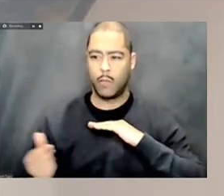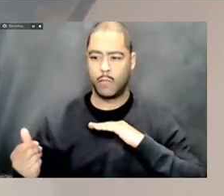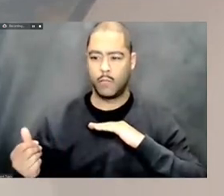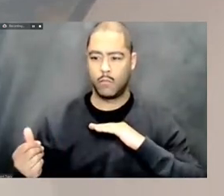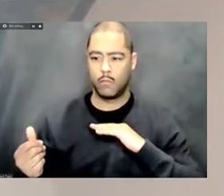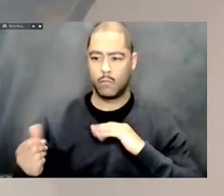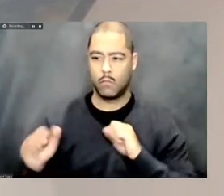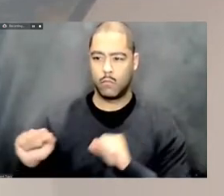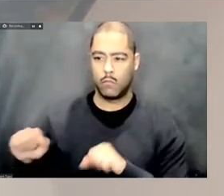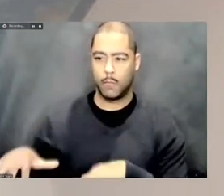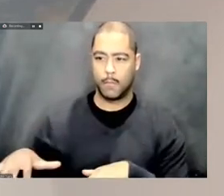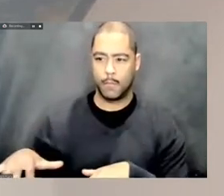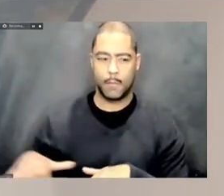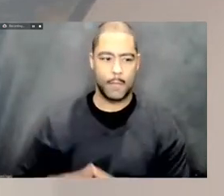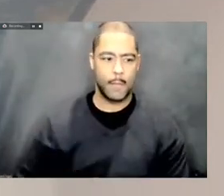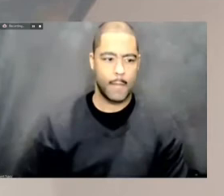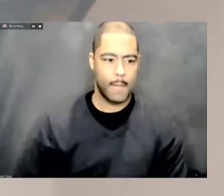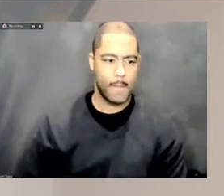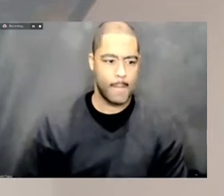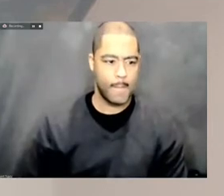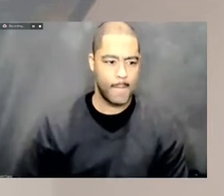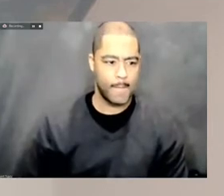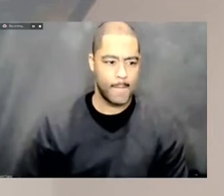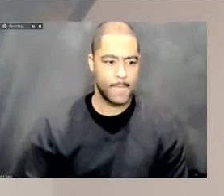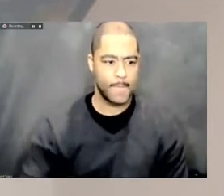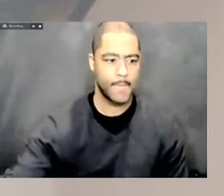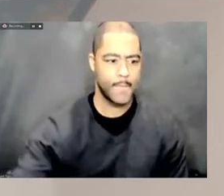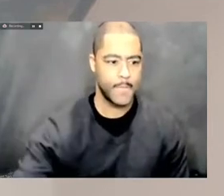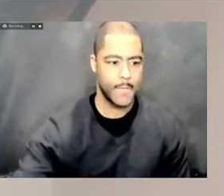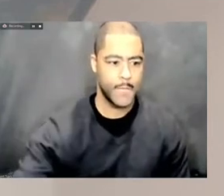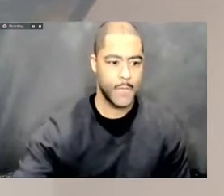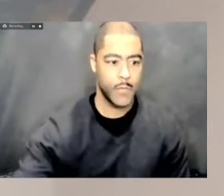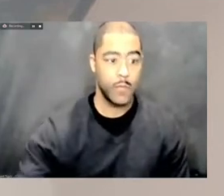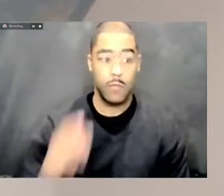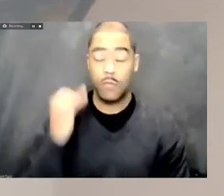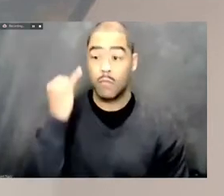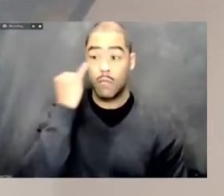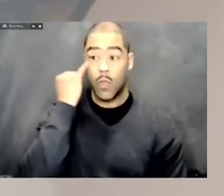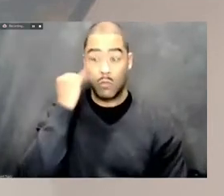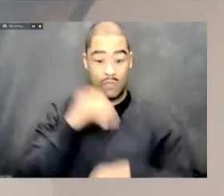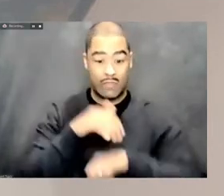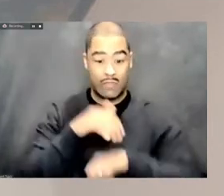In the event of a loss, you'd better look out for yourself.